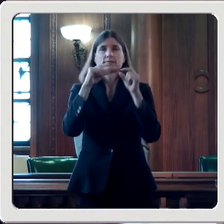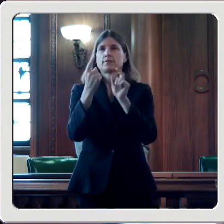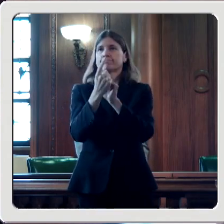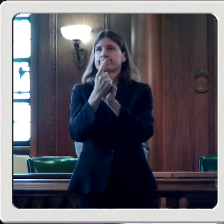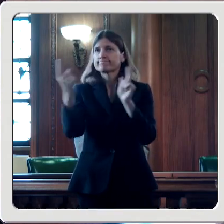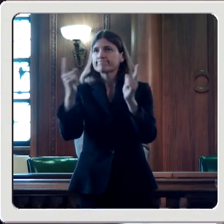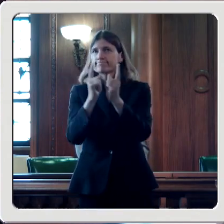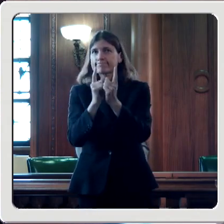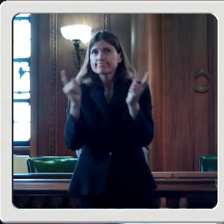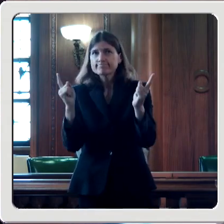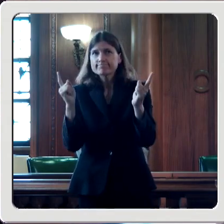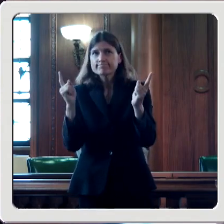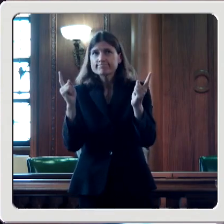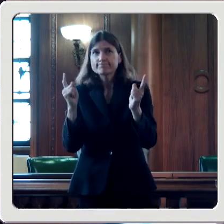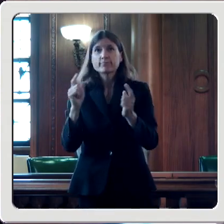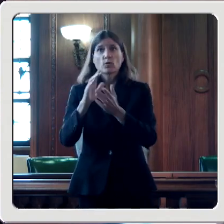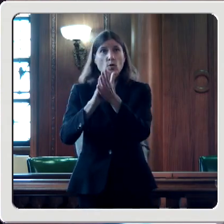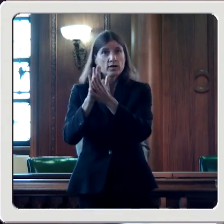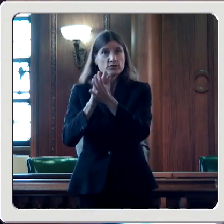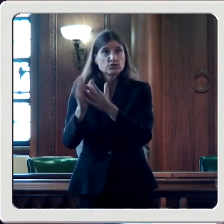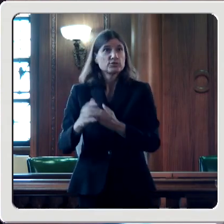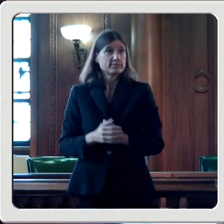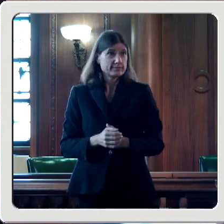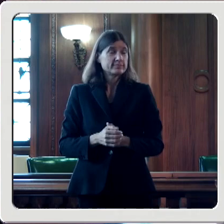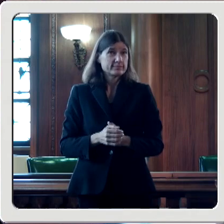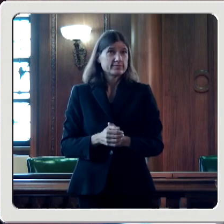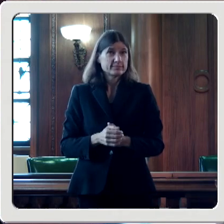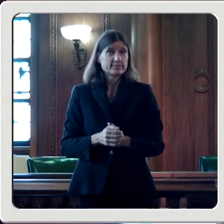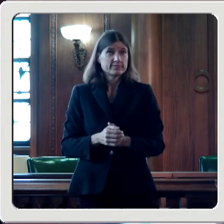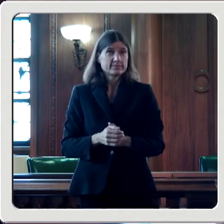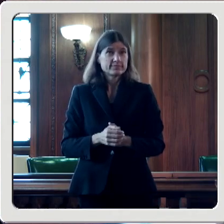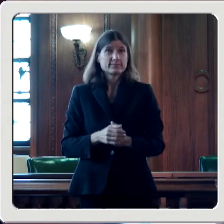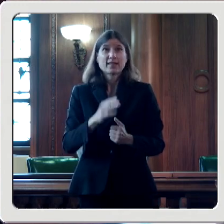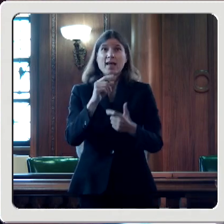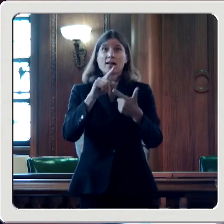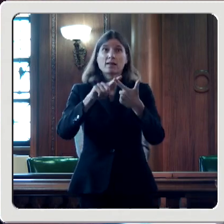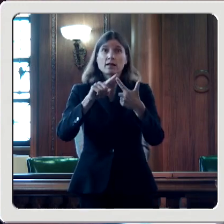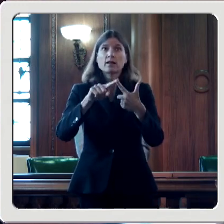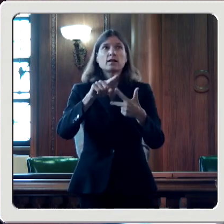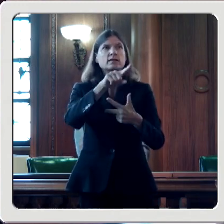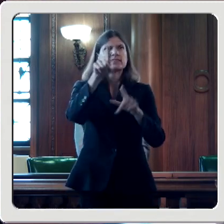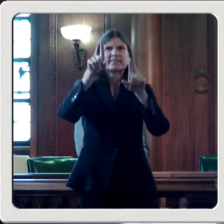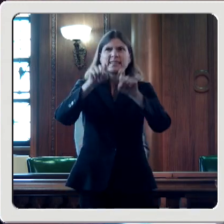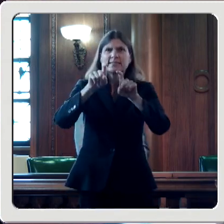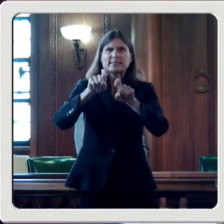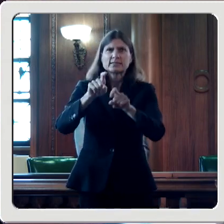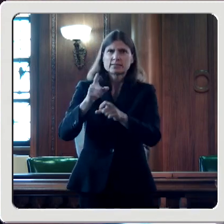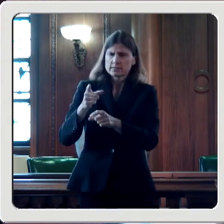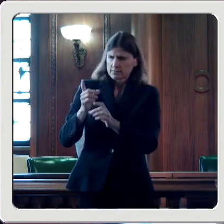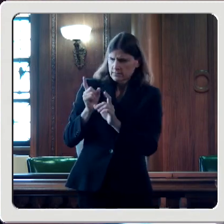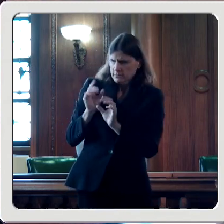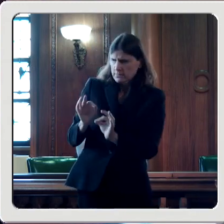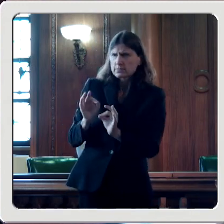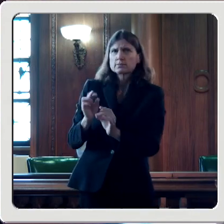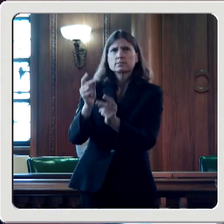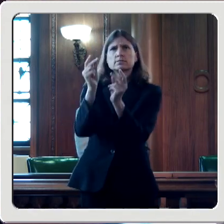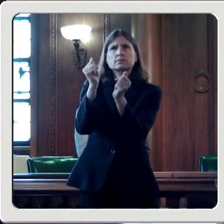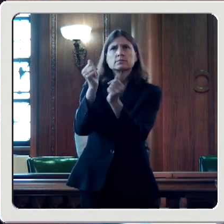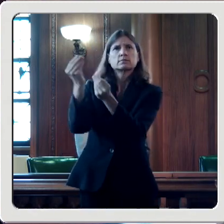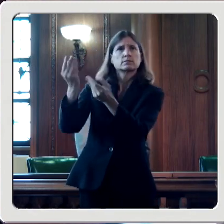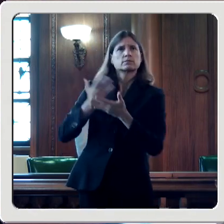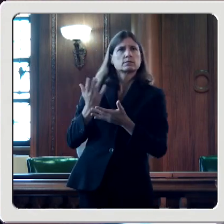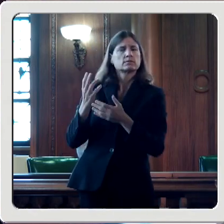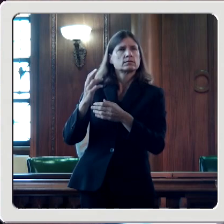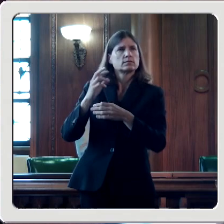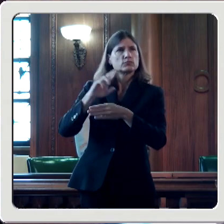The second is widespread, timely, and accurate testing with robust contact tracing and quarantine.